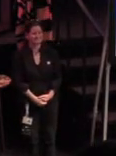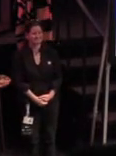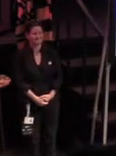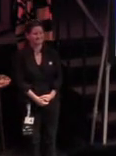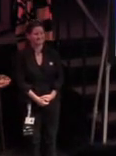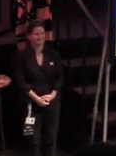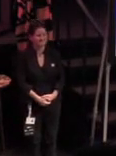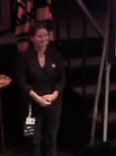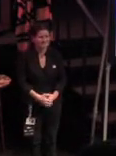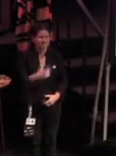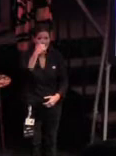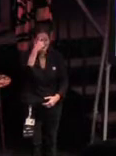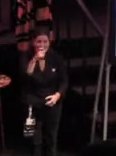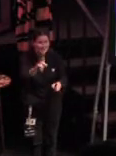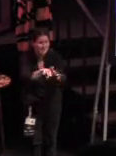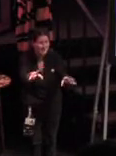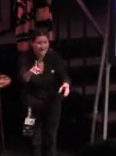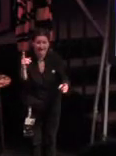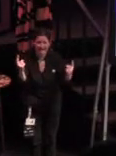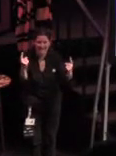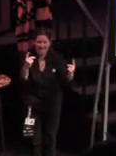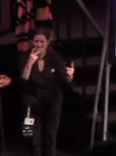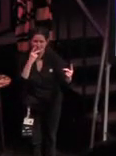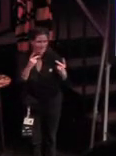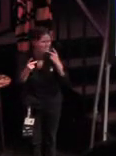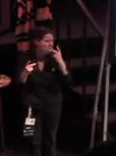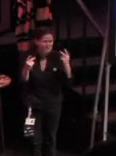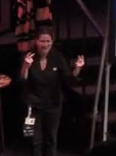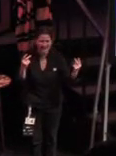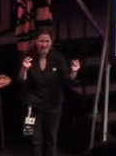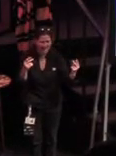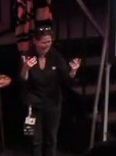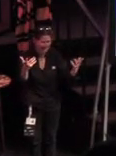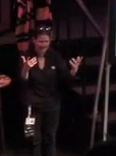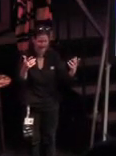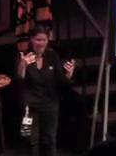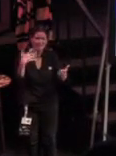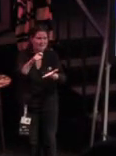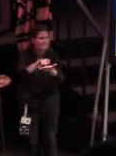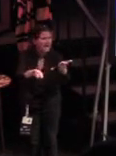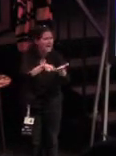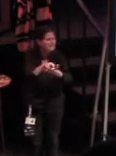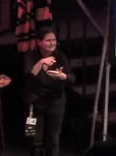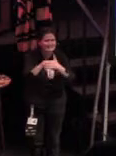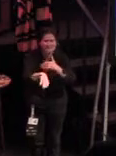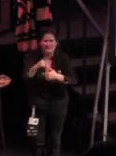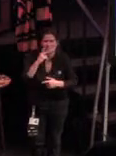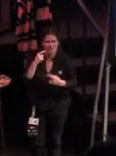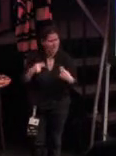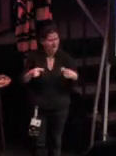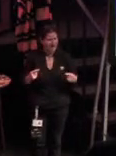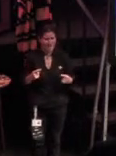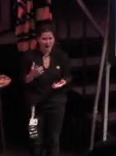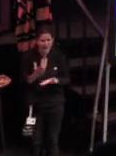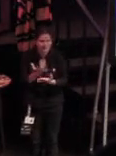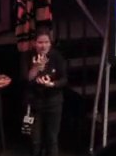And I remember them smoking cigarettes and being like, what? We've just had the ban. You can't smoke inside. Is that real? And